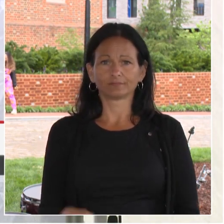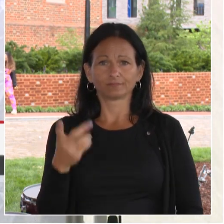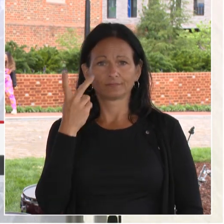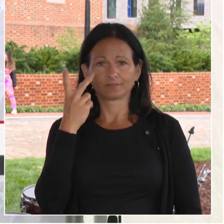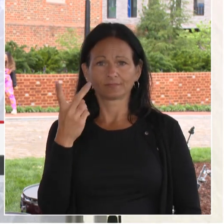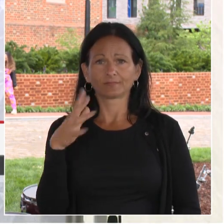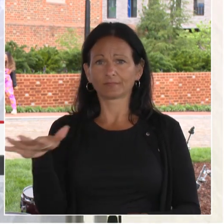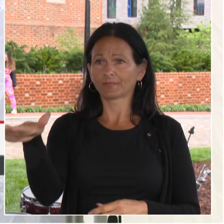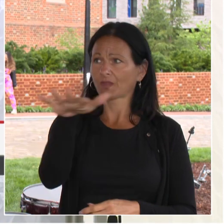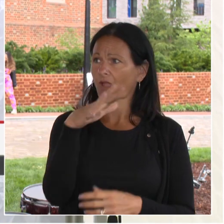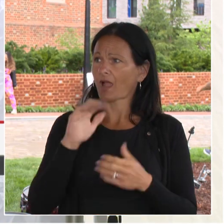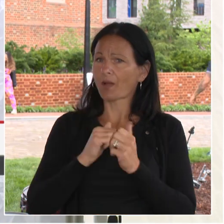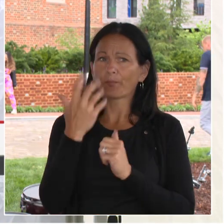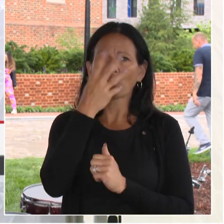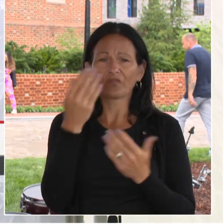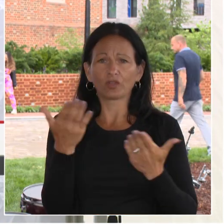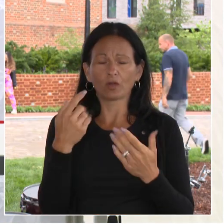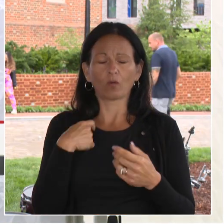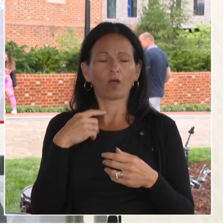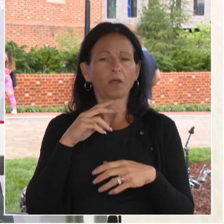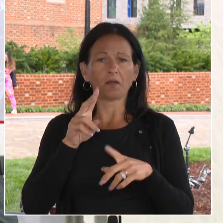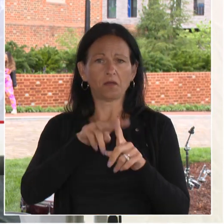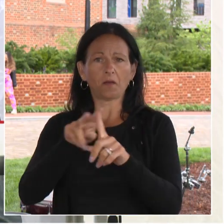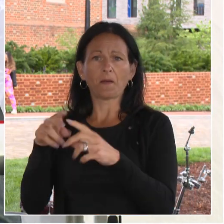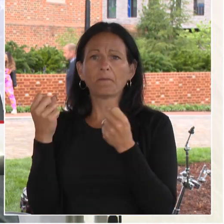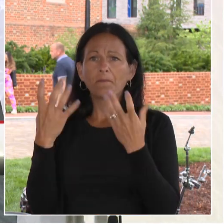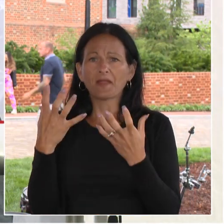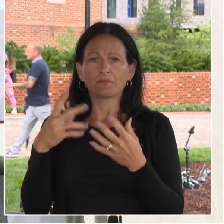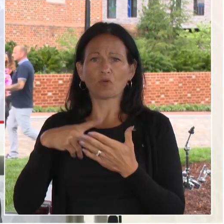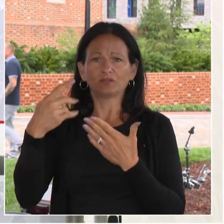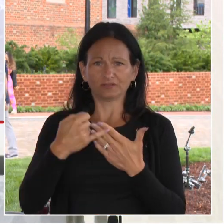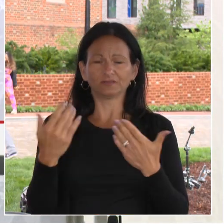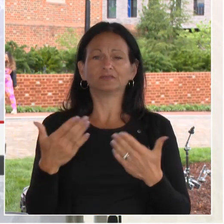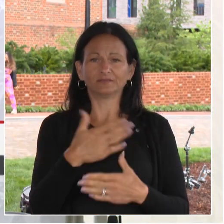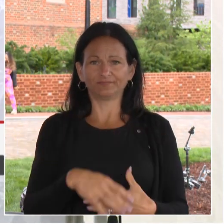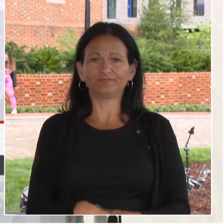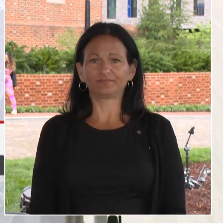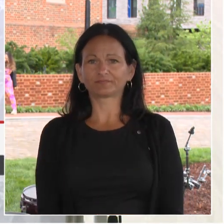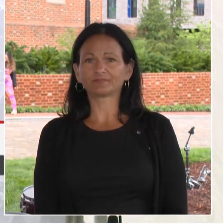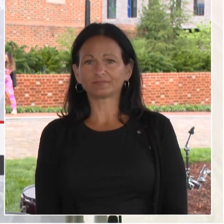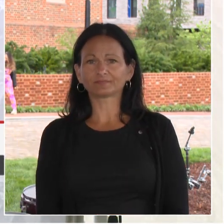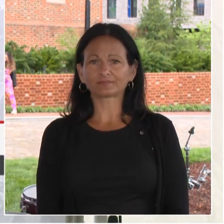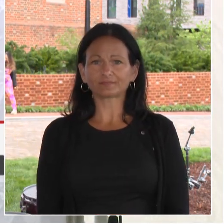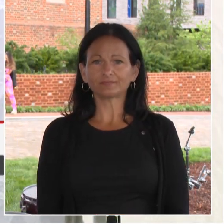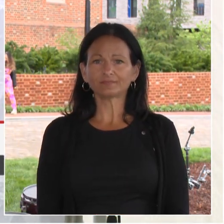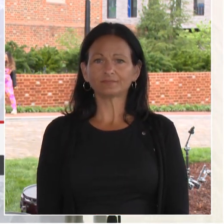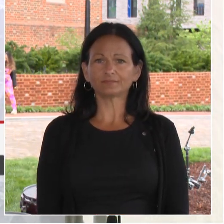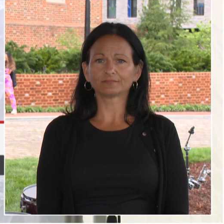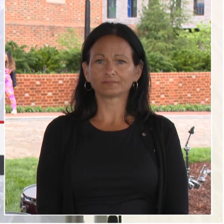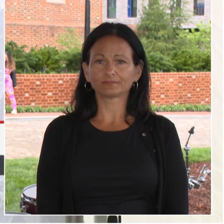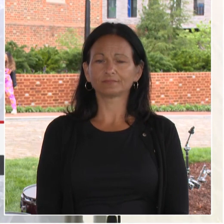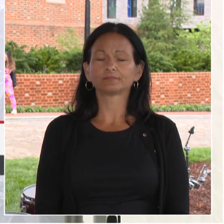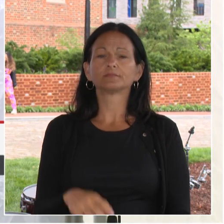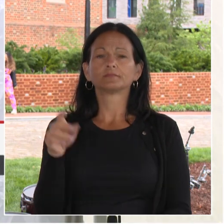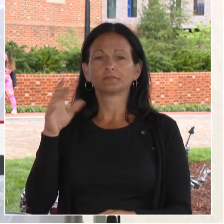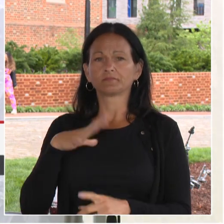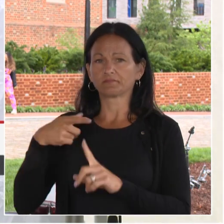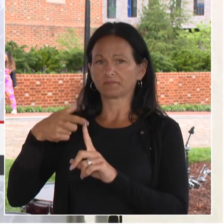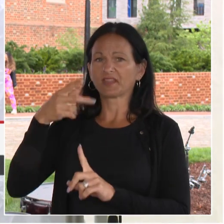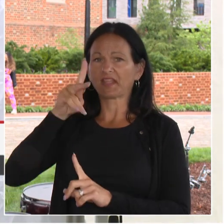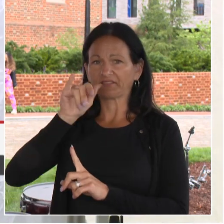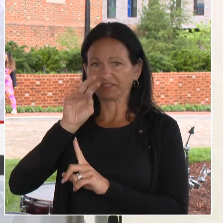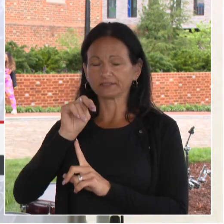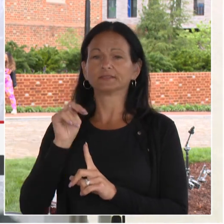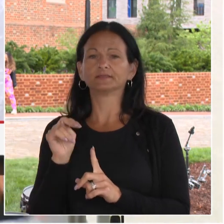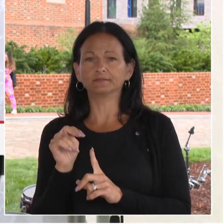the excellent design quality of Richard and his team. Kevin Russell's our store manager. A little over 400